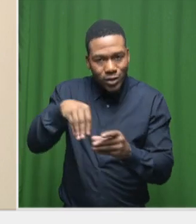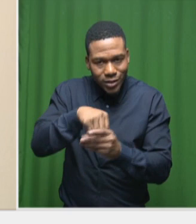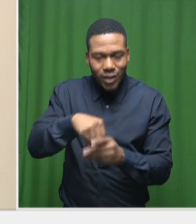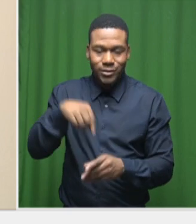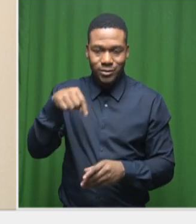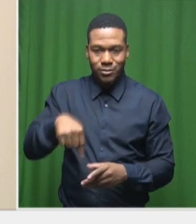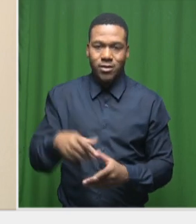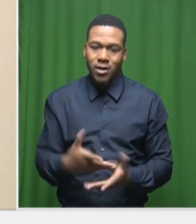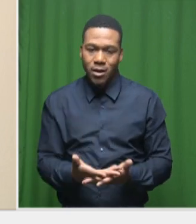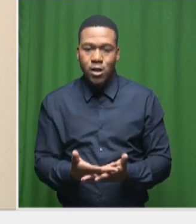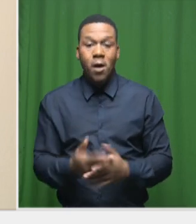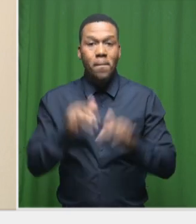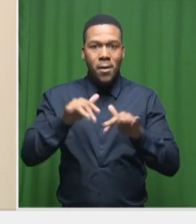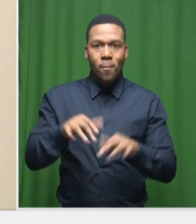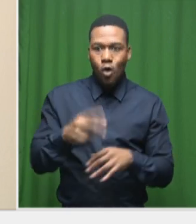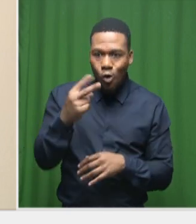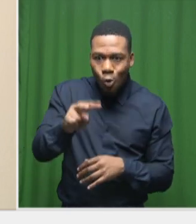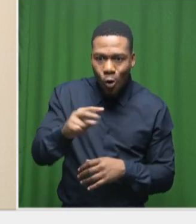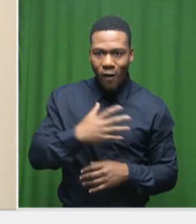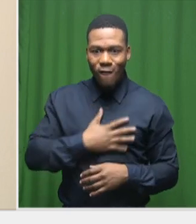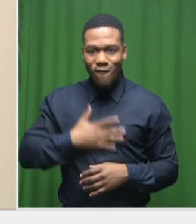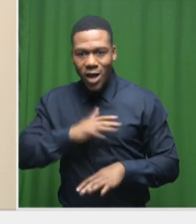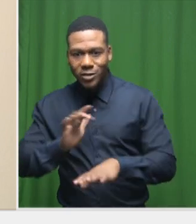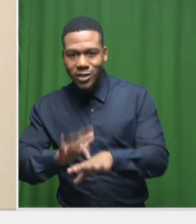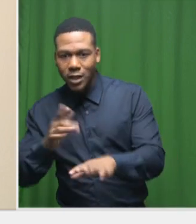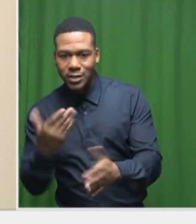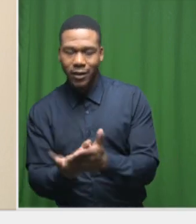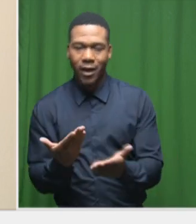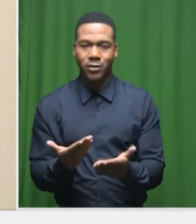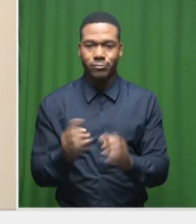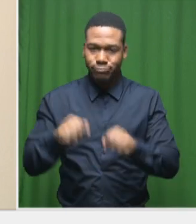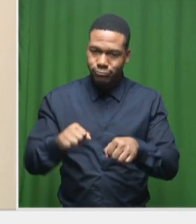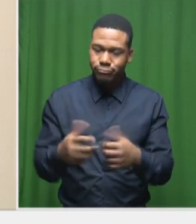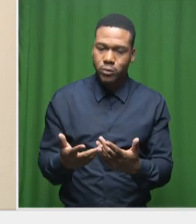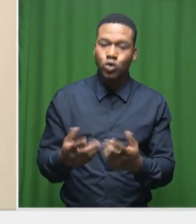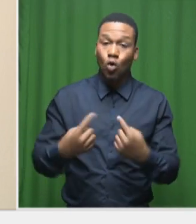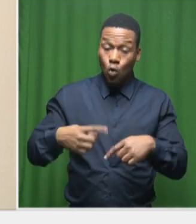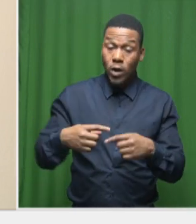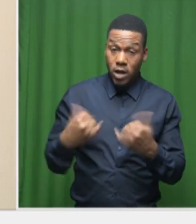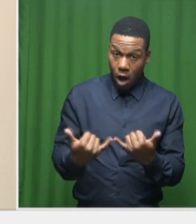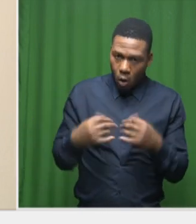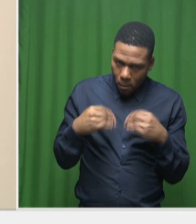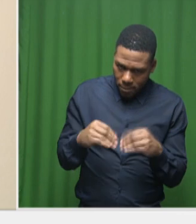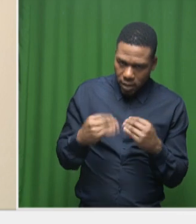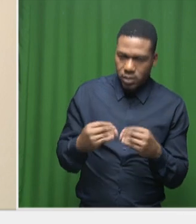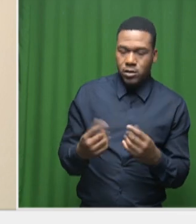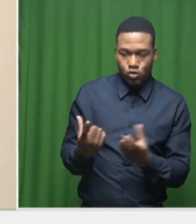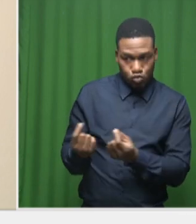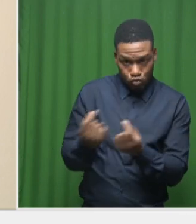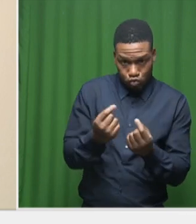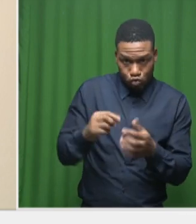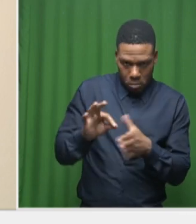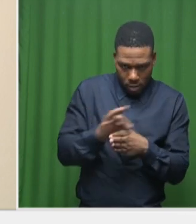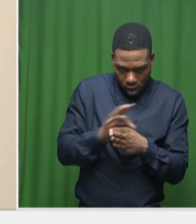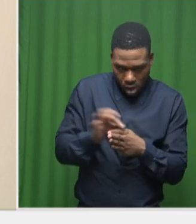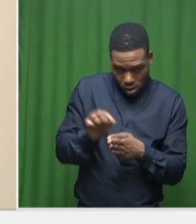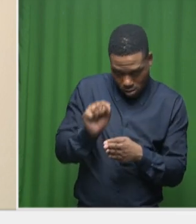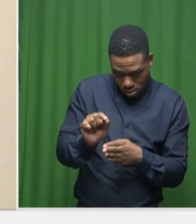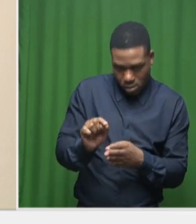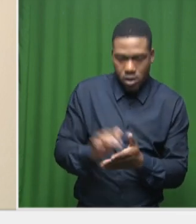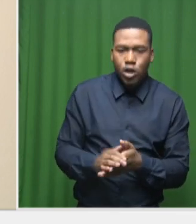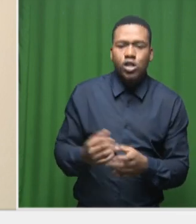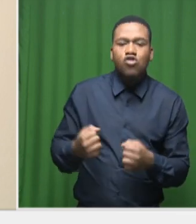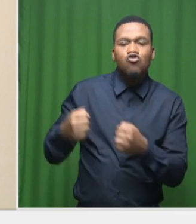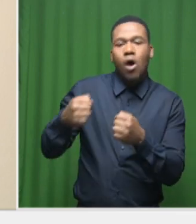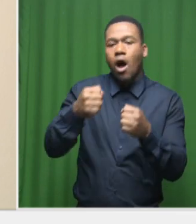and feel. So those are one of the technologies, one of the pilot or initiatives that we will be bringing in, so we can do drive